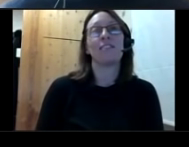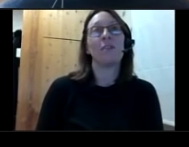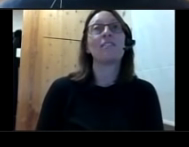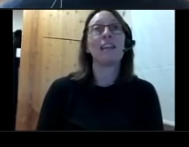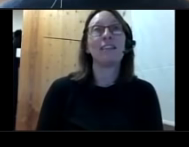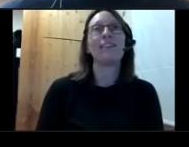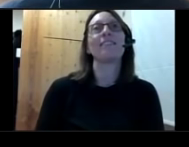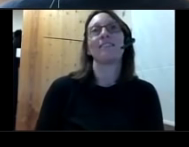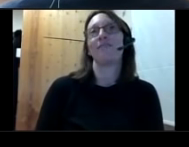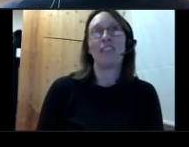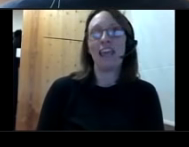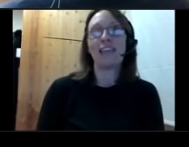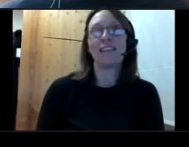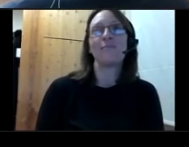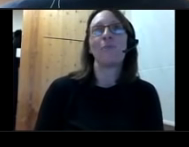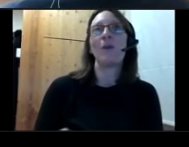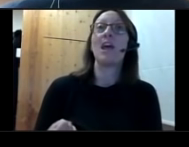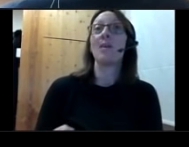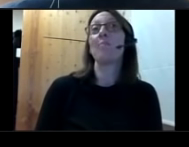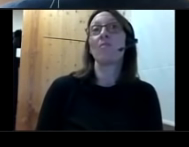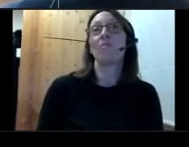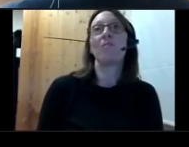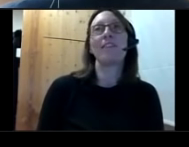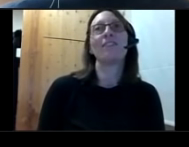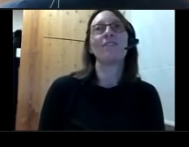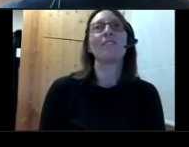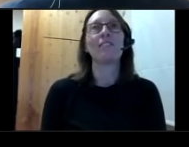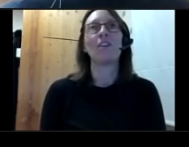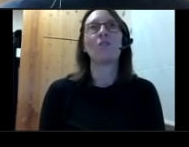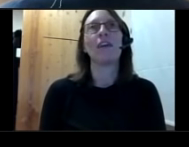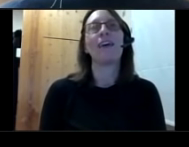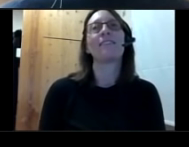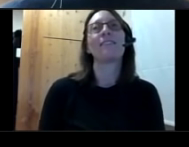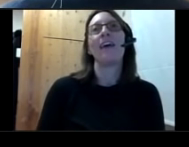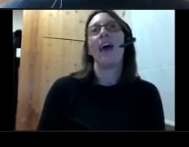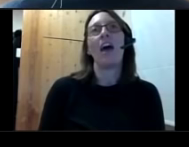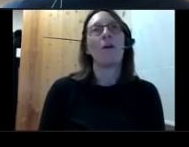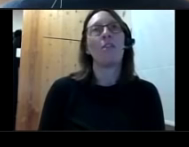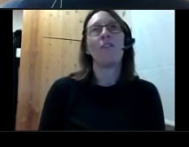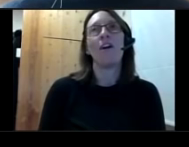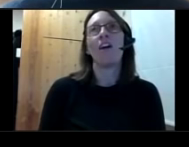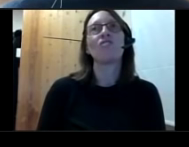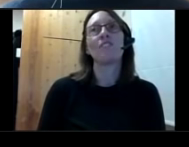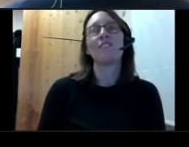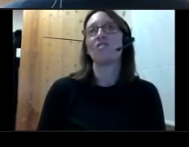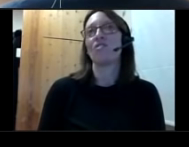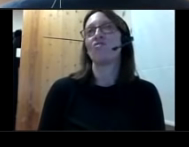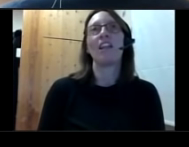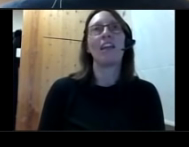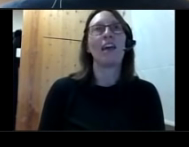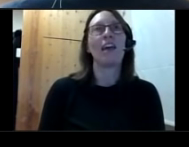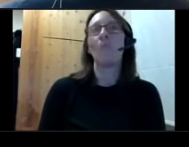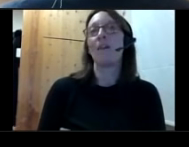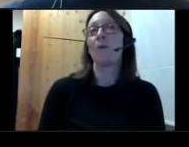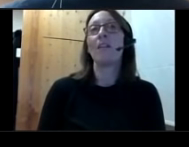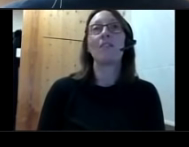certain similar standards for years. We know it's possible within a university context. There are countries such as